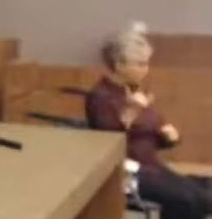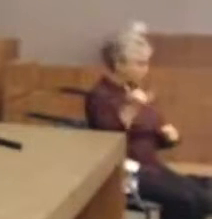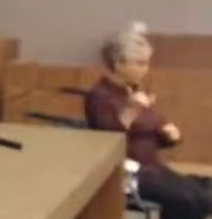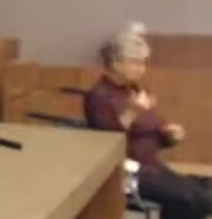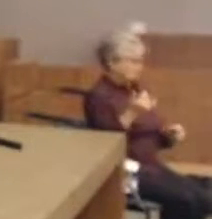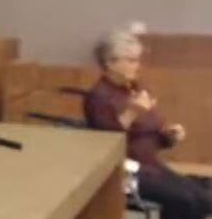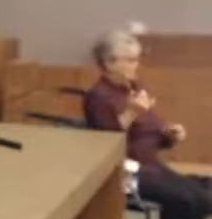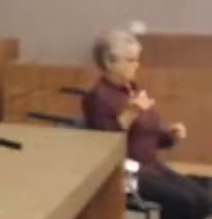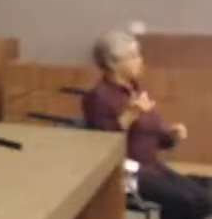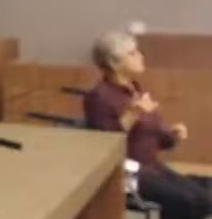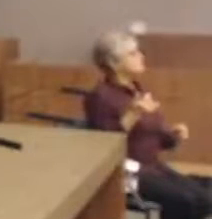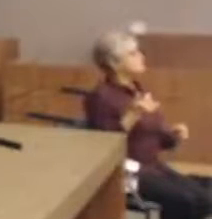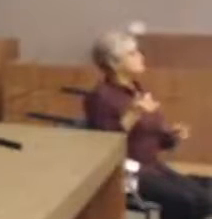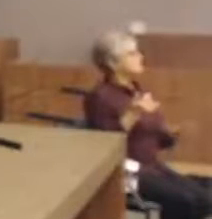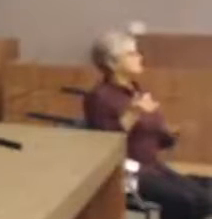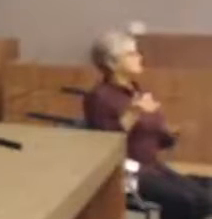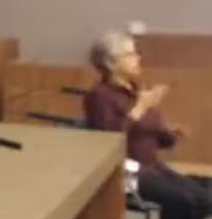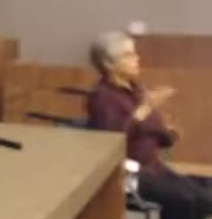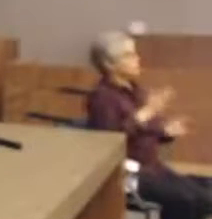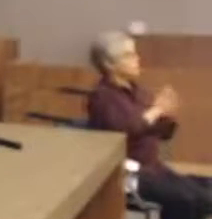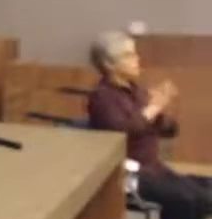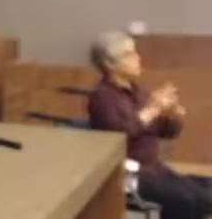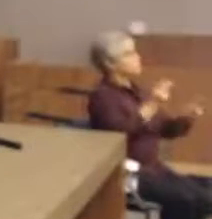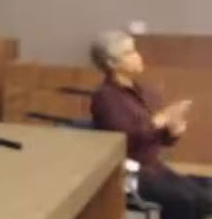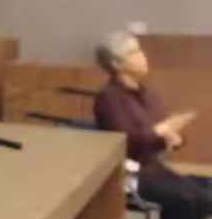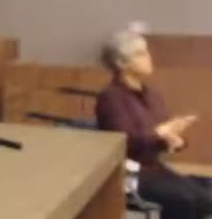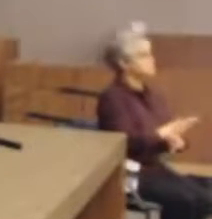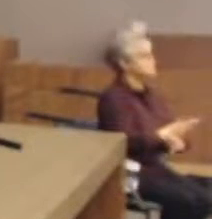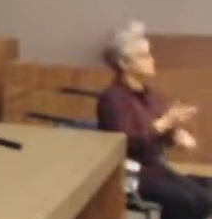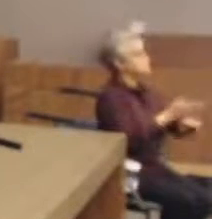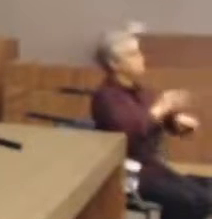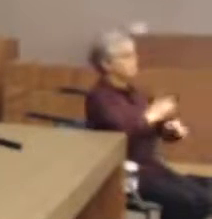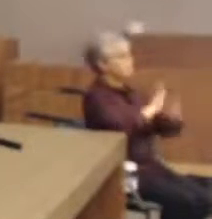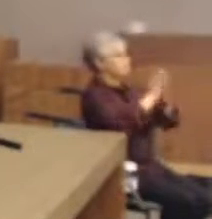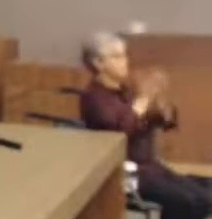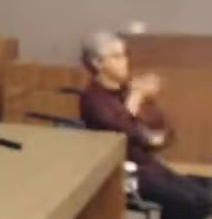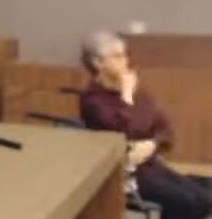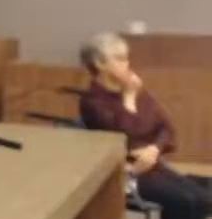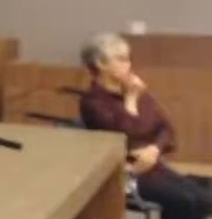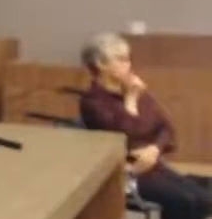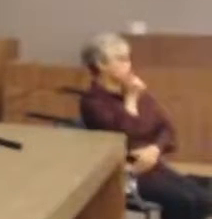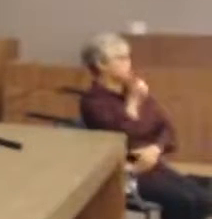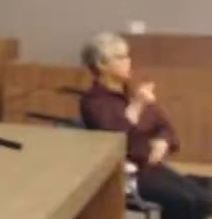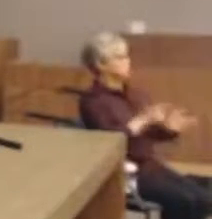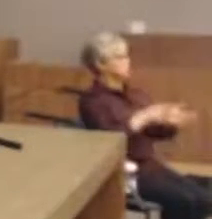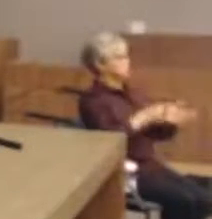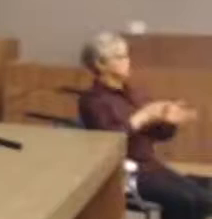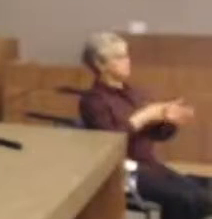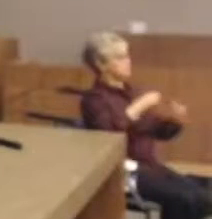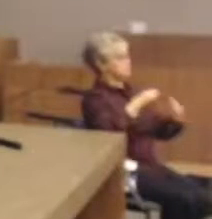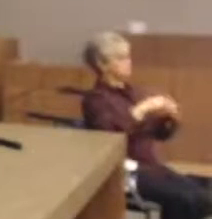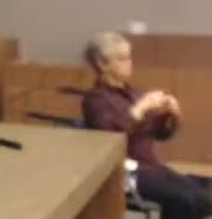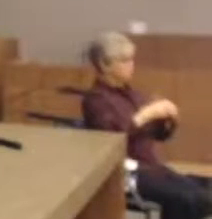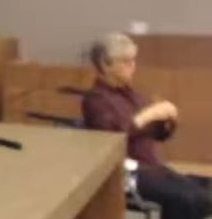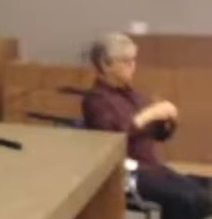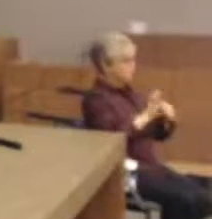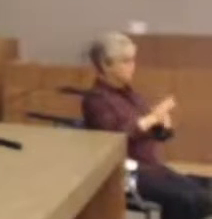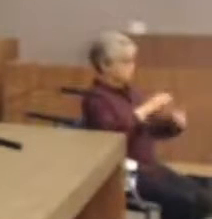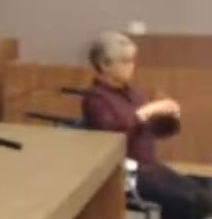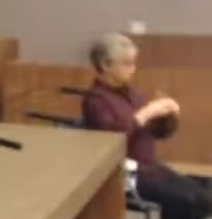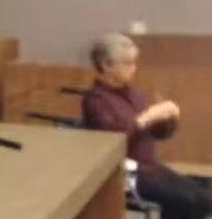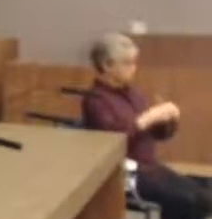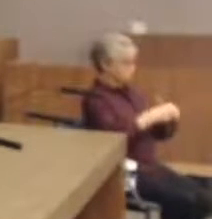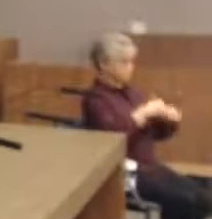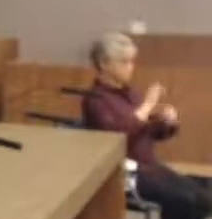So victims sometimes get way worse before they get better. And sometimes their problems compound. And when we're working with them, we think, oh,